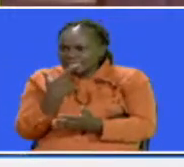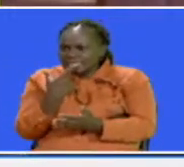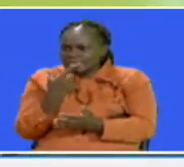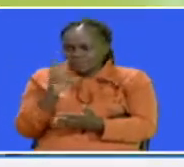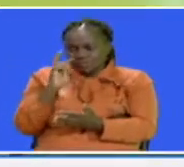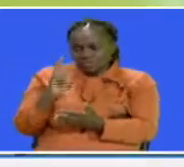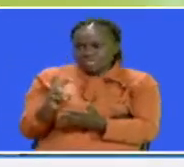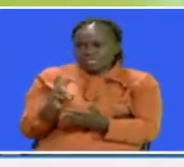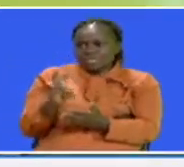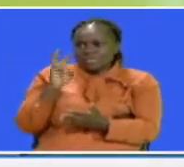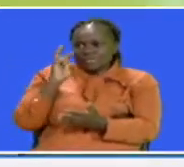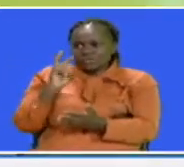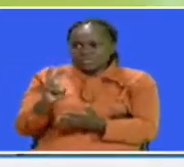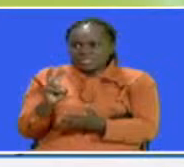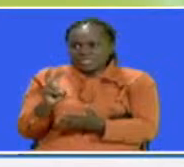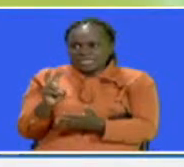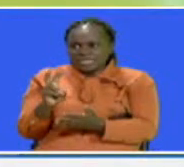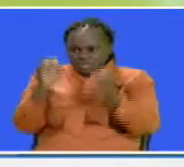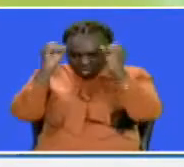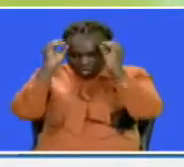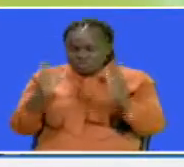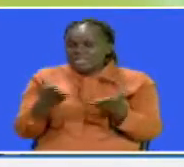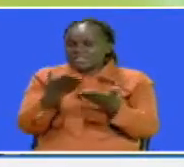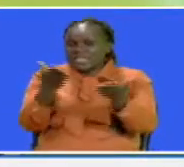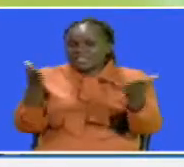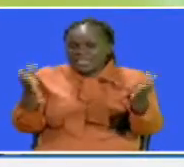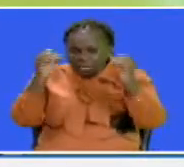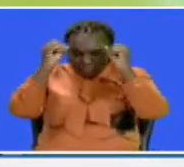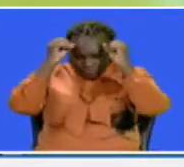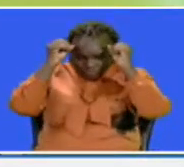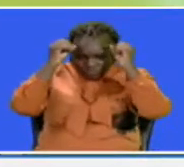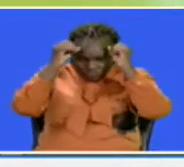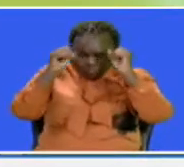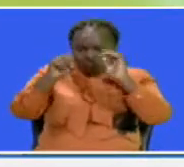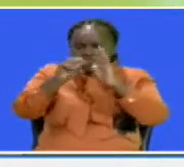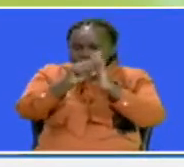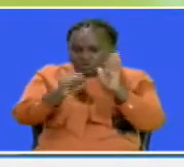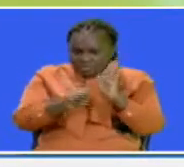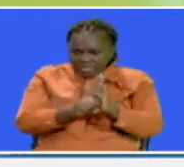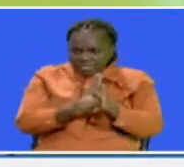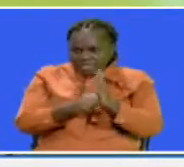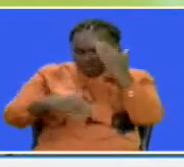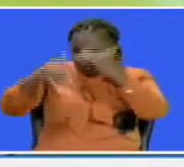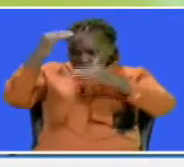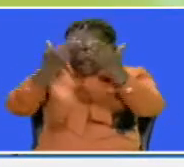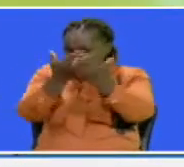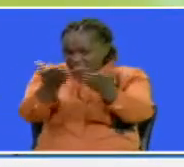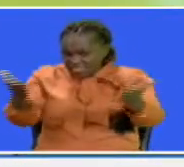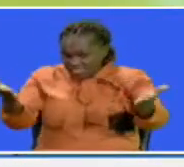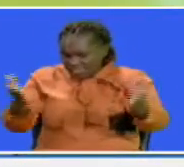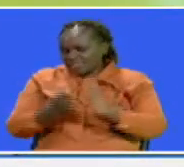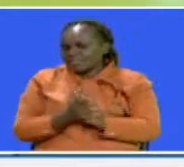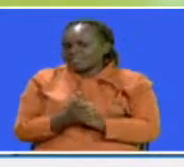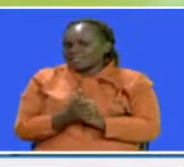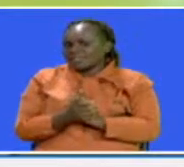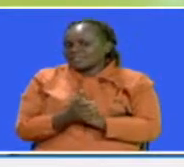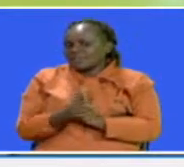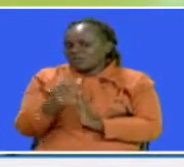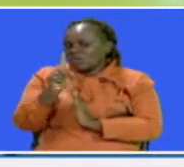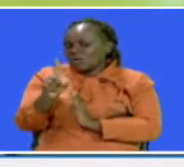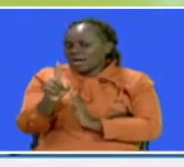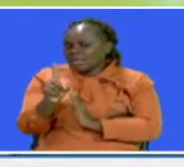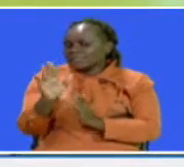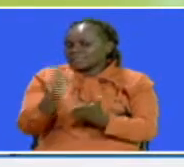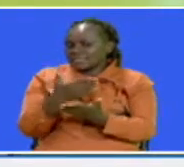medicine you see. We have students that are taking biotechnology and related courses in Kenyan universities. And this is one of